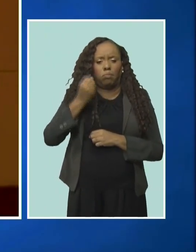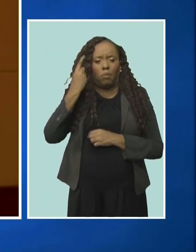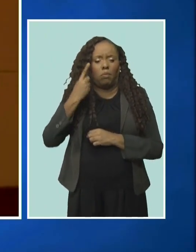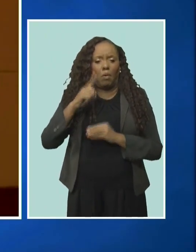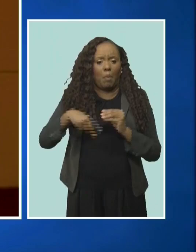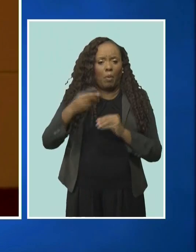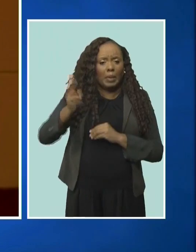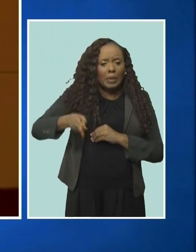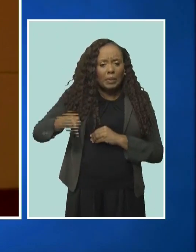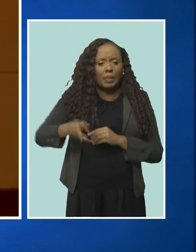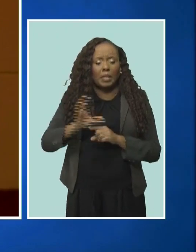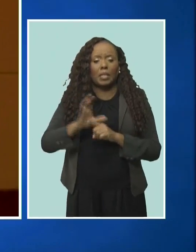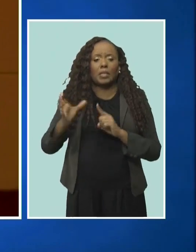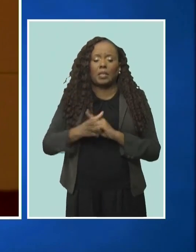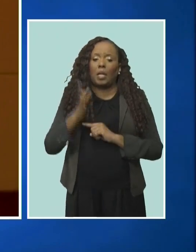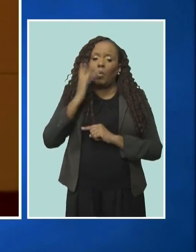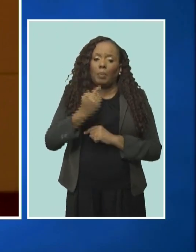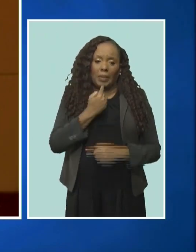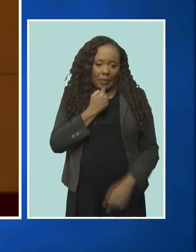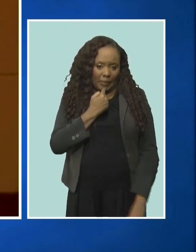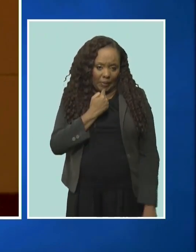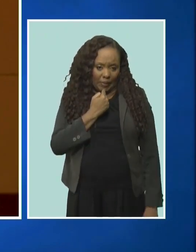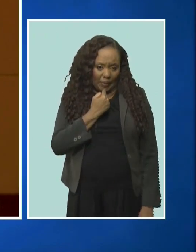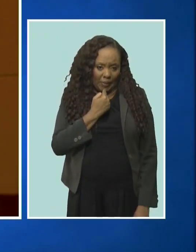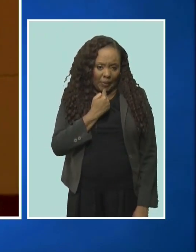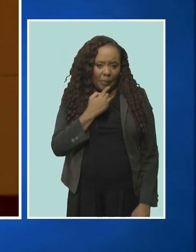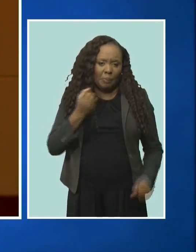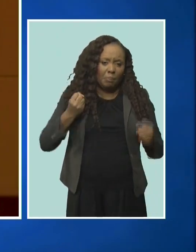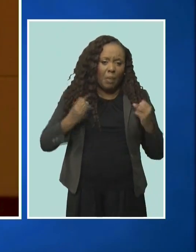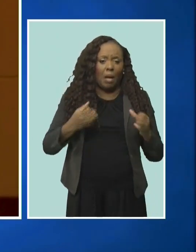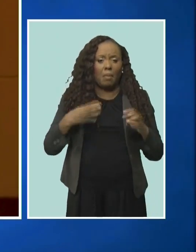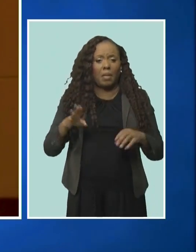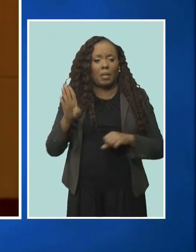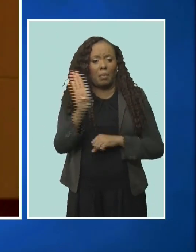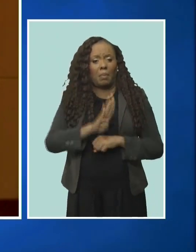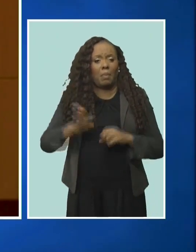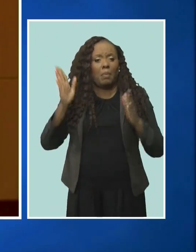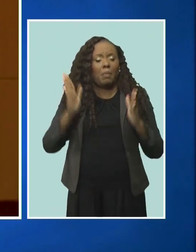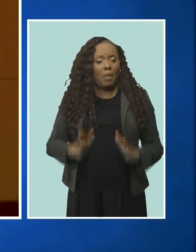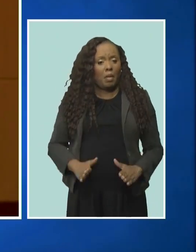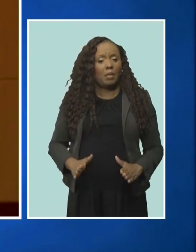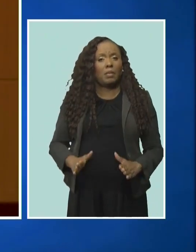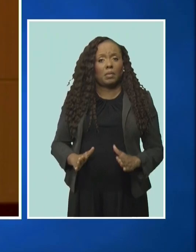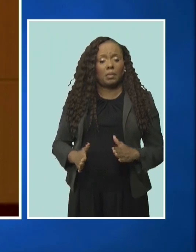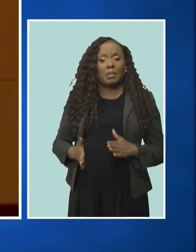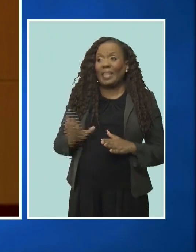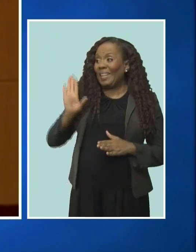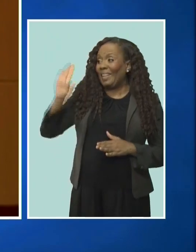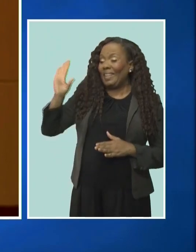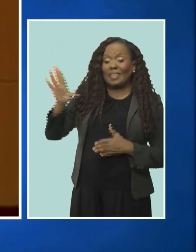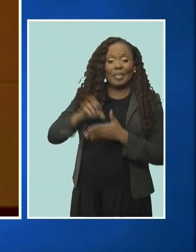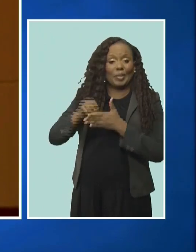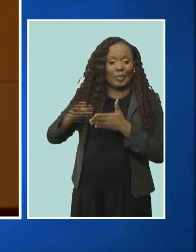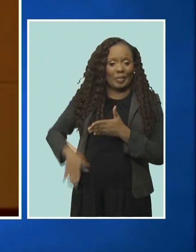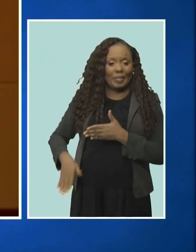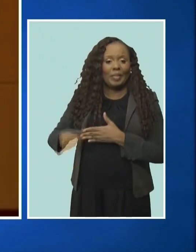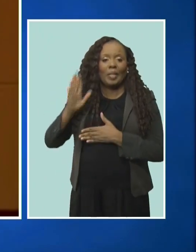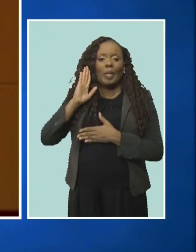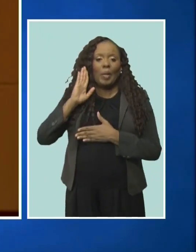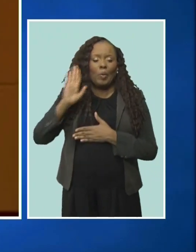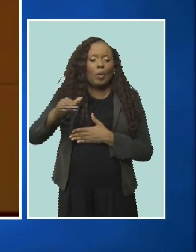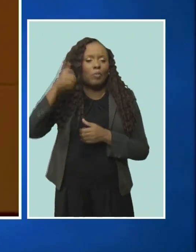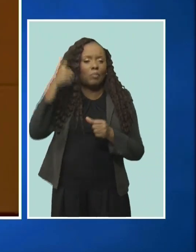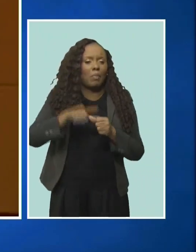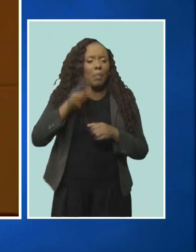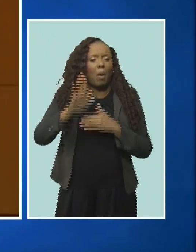missed. And she remains equally certain that the thousands of Barbadians who were once his students will see to it that the wealth of knowledge